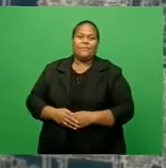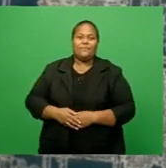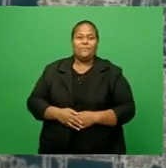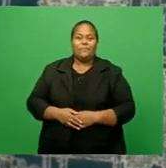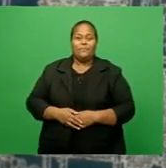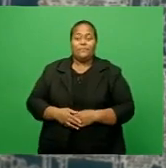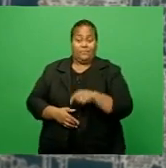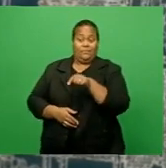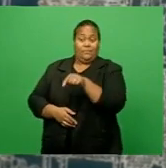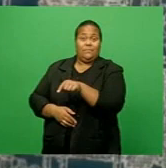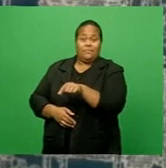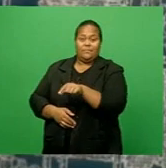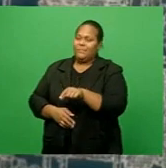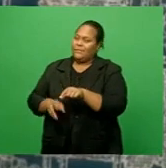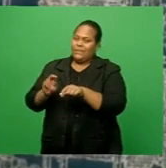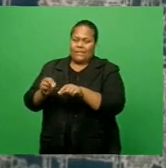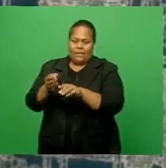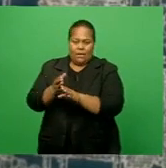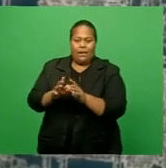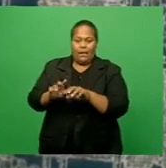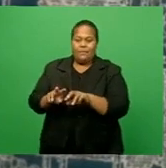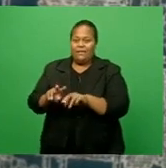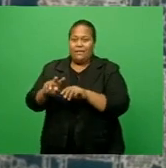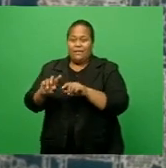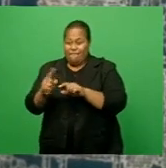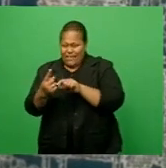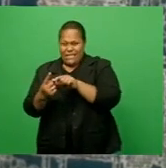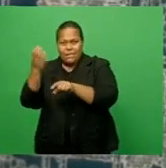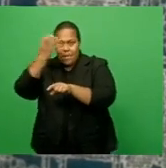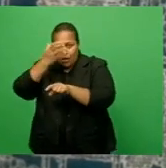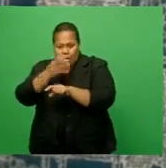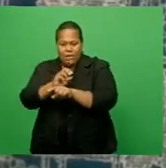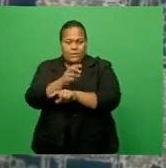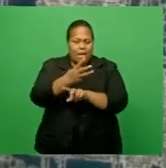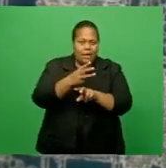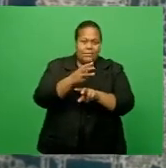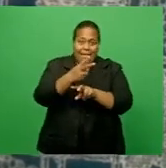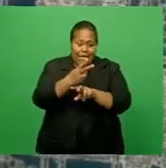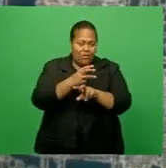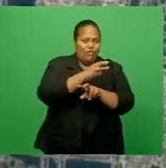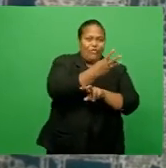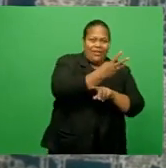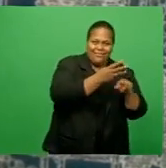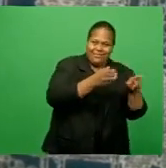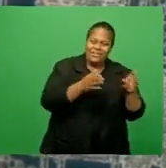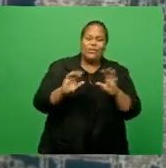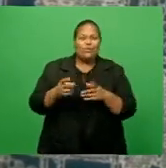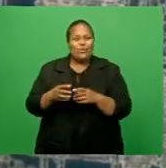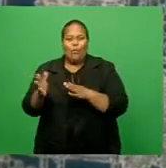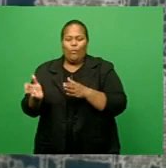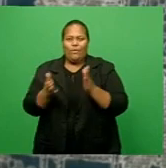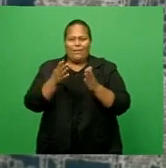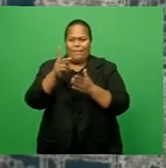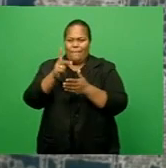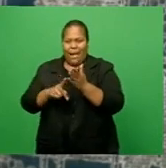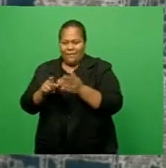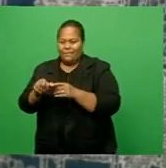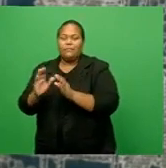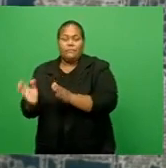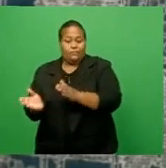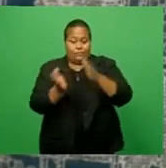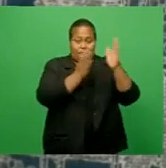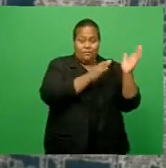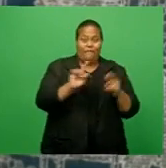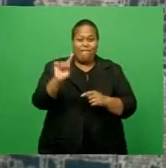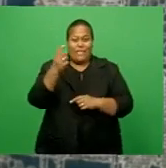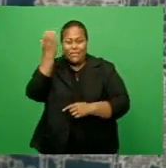we've named it as a yellow zone one. And the third one is the green zone one. So we move people into phase-like zone. And the